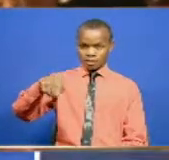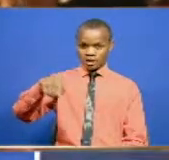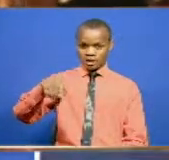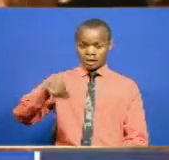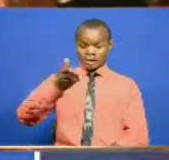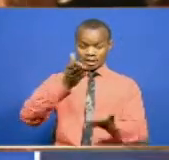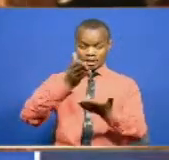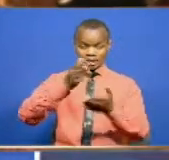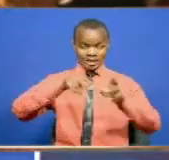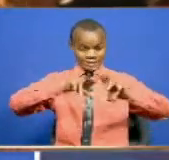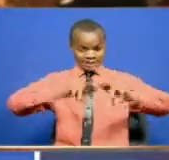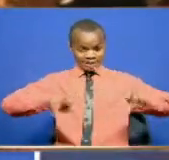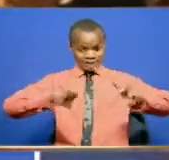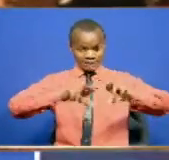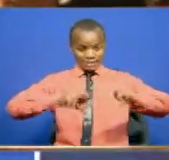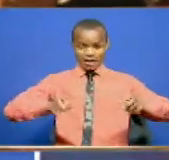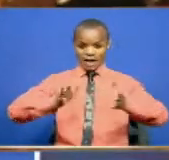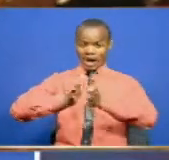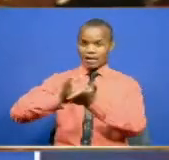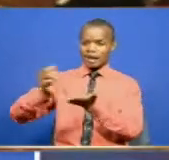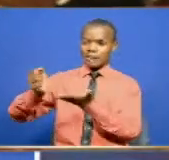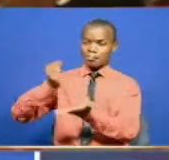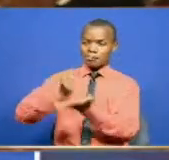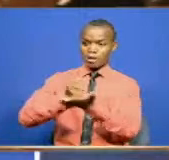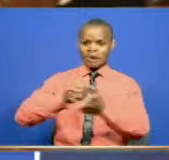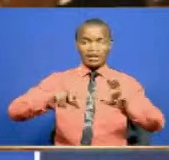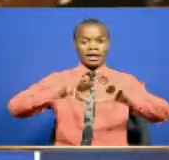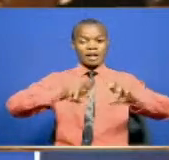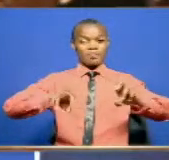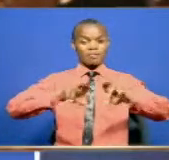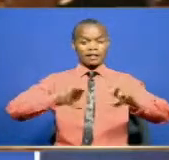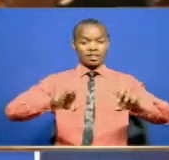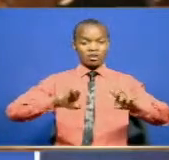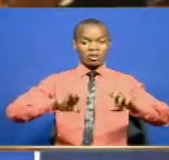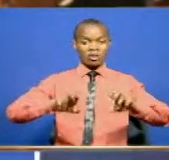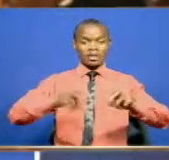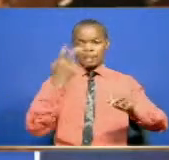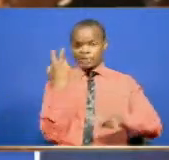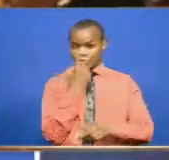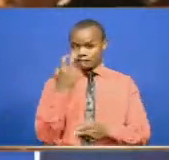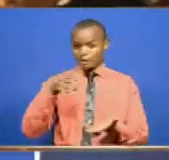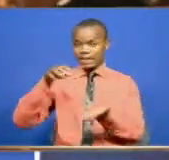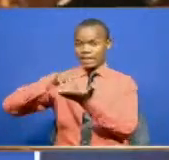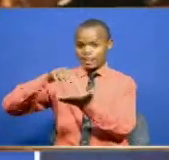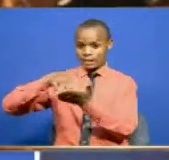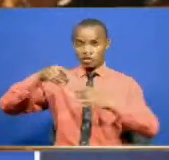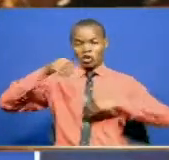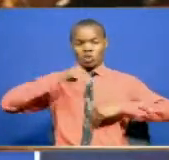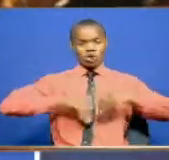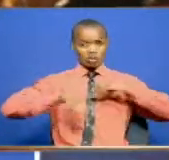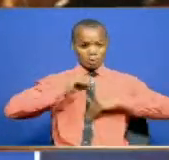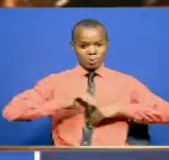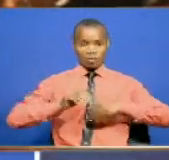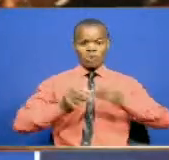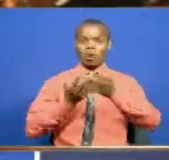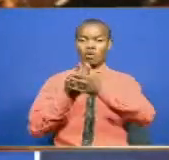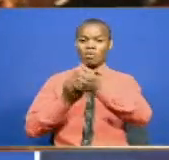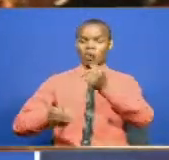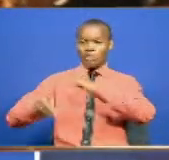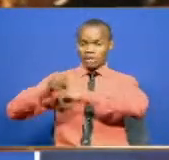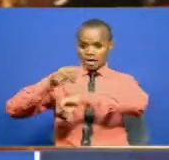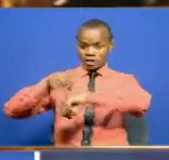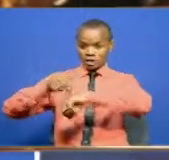track independent investigation on the already suspected cases of corruption at national and county